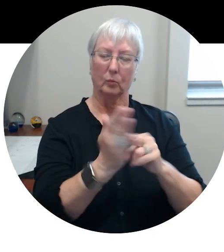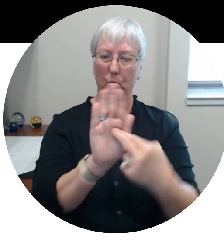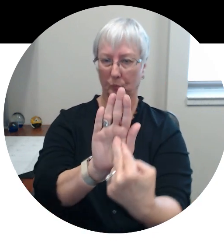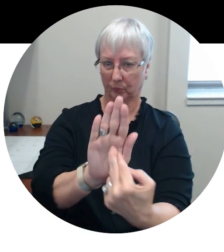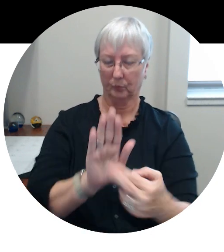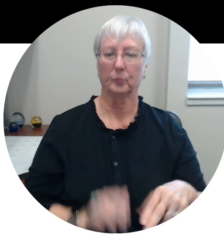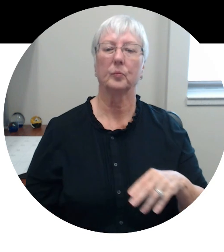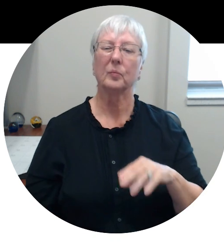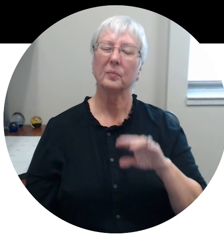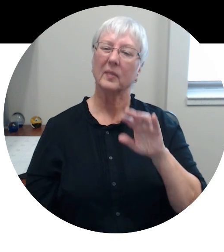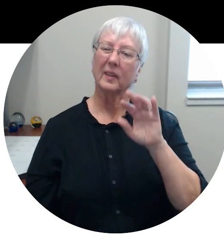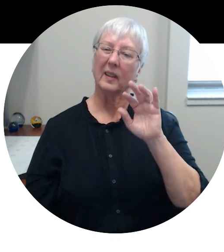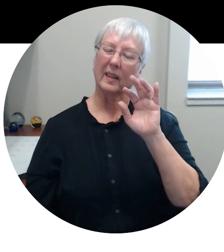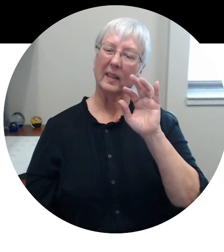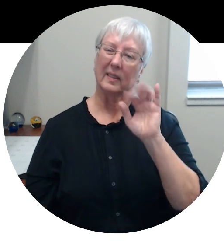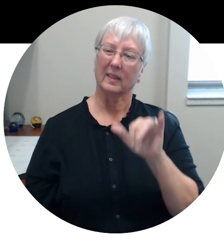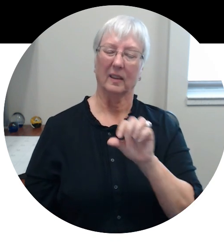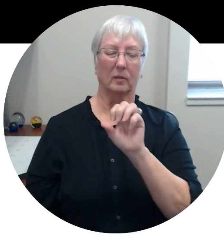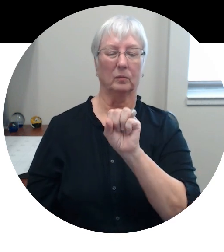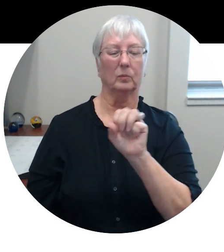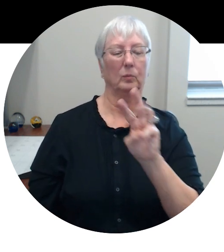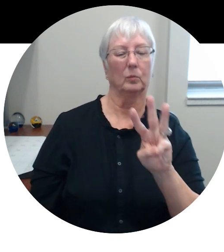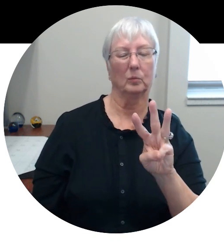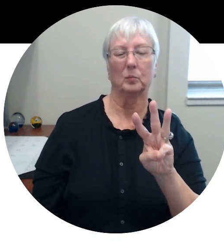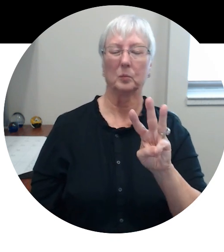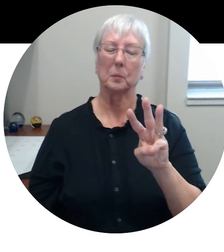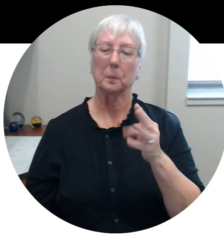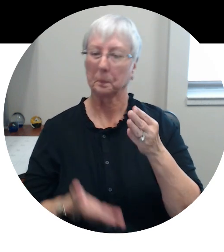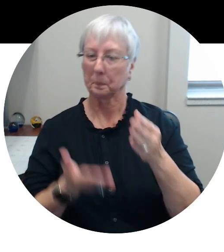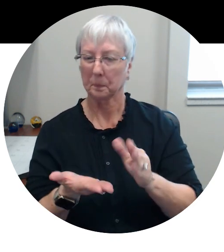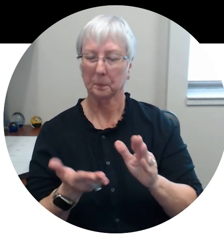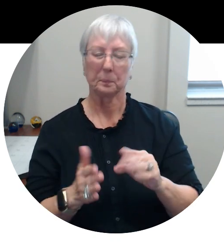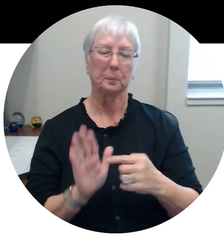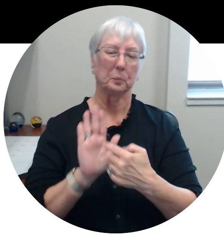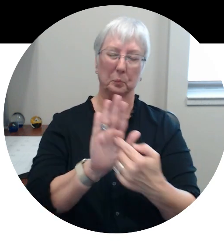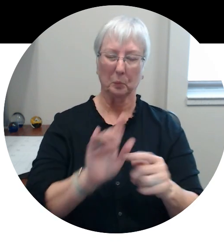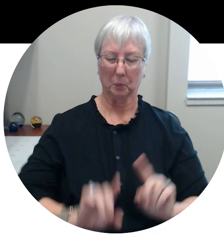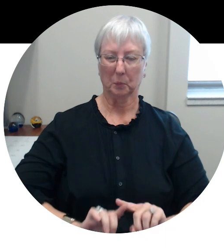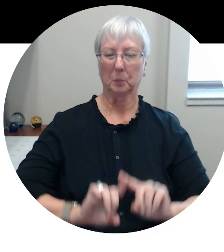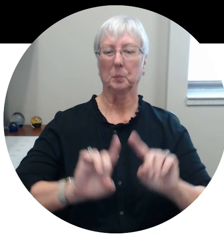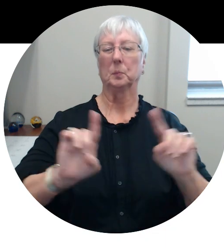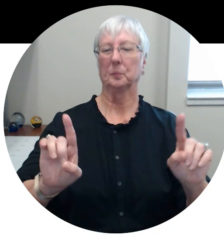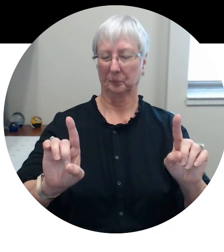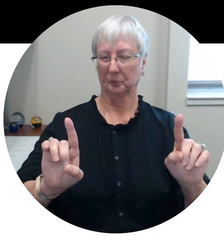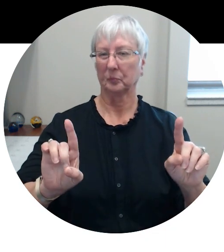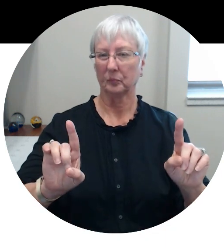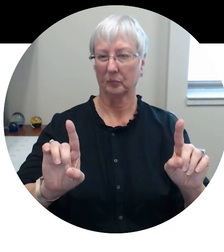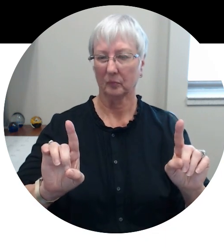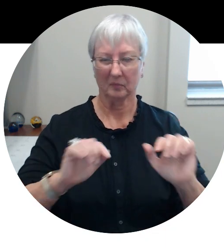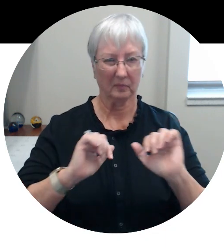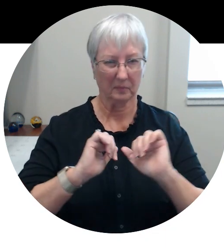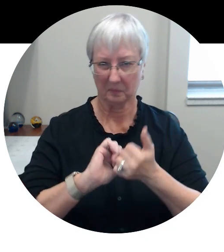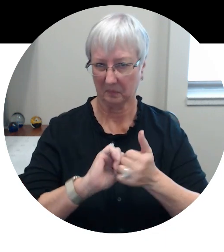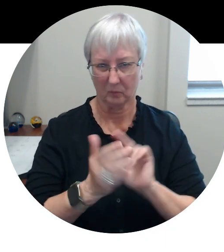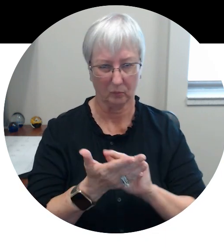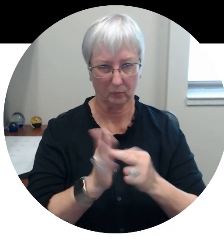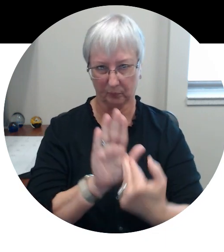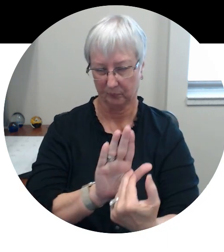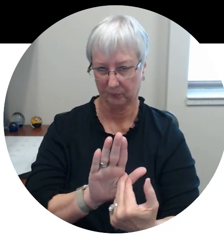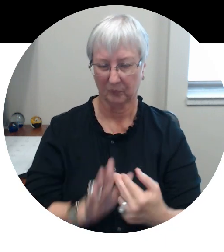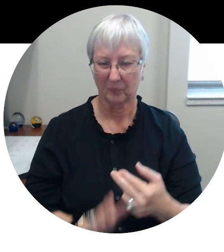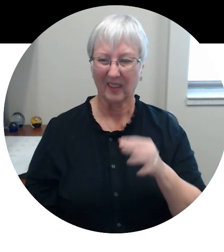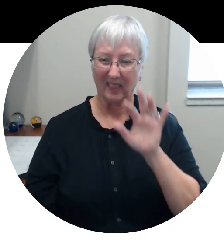how they interpret these, but the amount of hinting included in a font file will affect how it renders. For example, this one we're looking at right now is perhaps